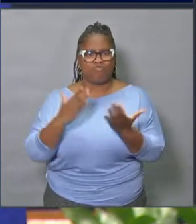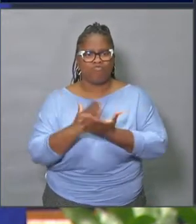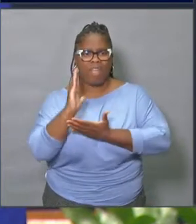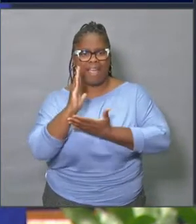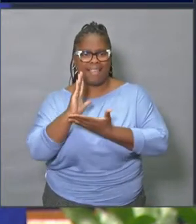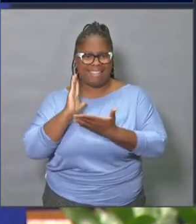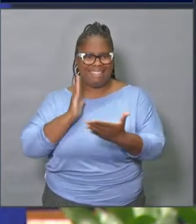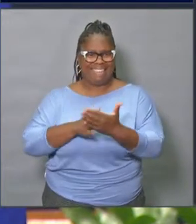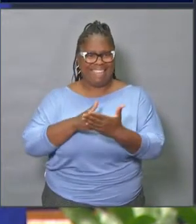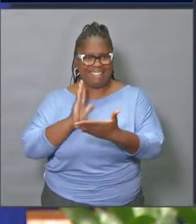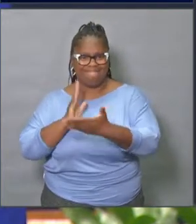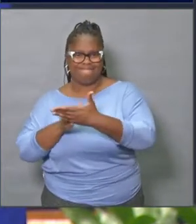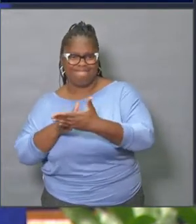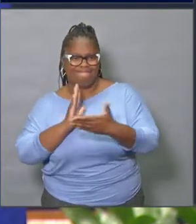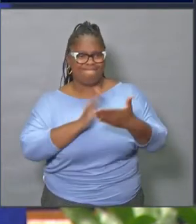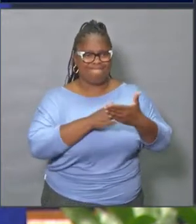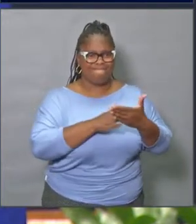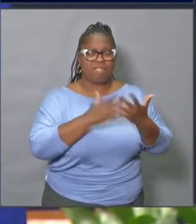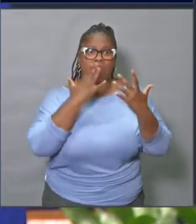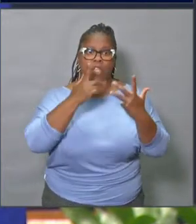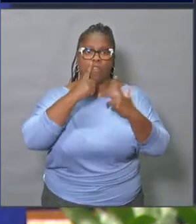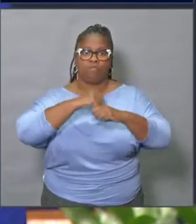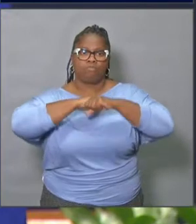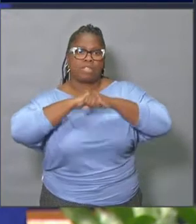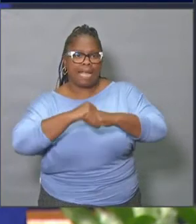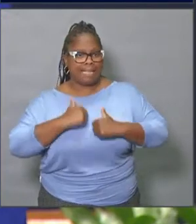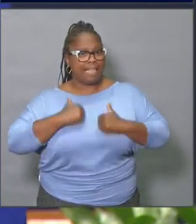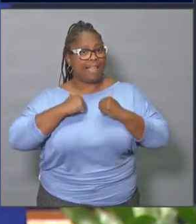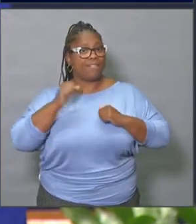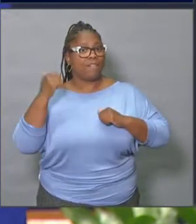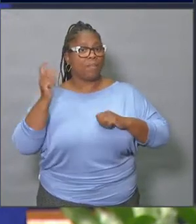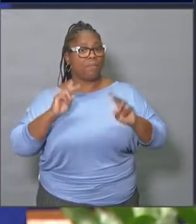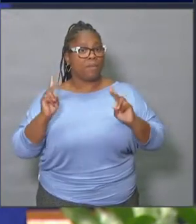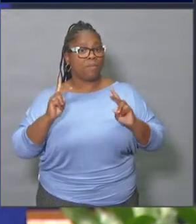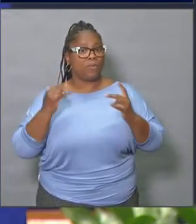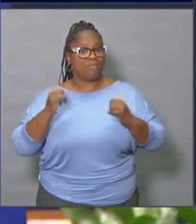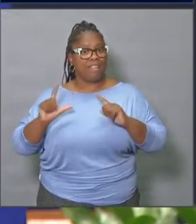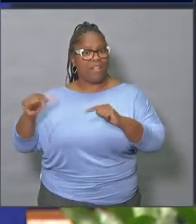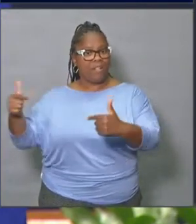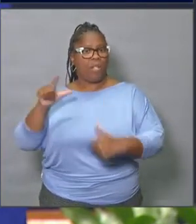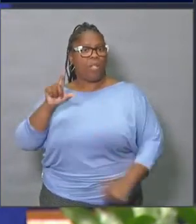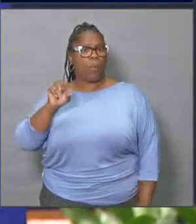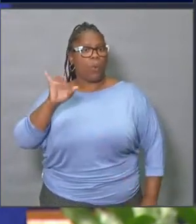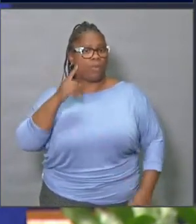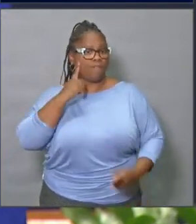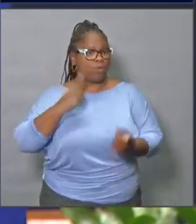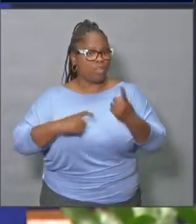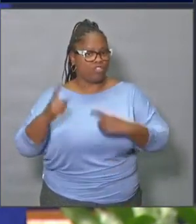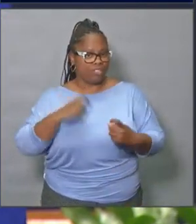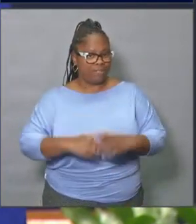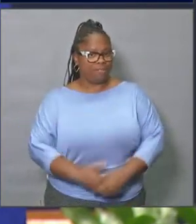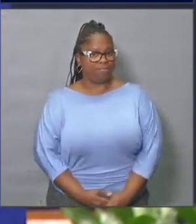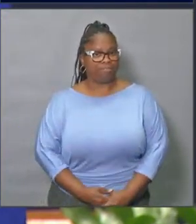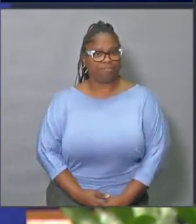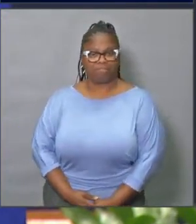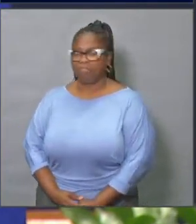to support and defend the lives of everyone around us. With that, I'll turn it over to Lori for questions.